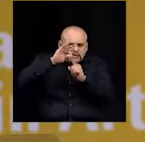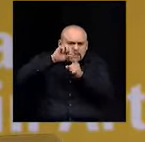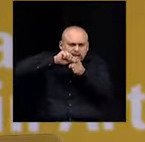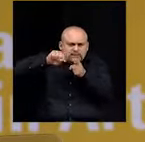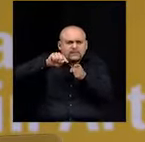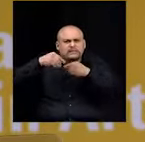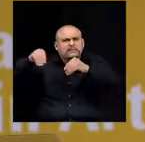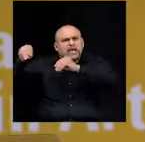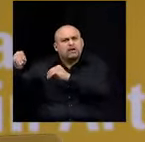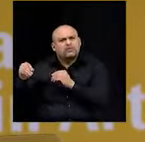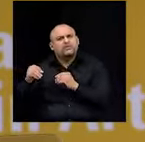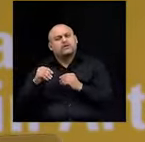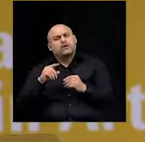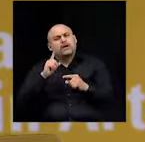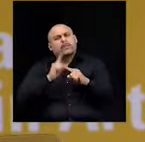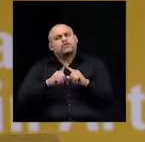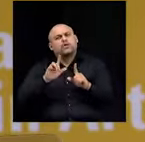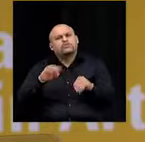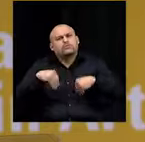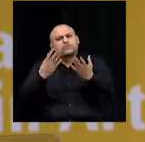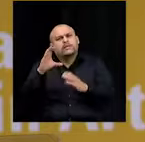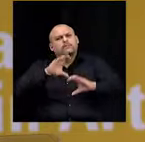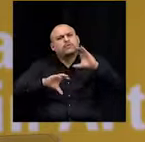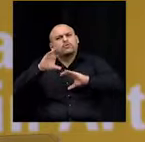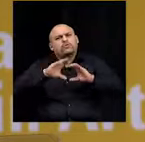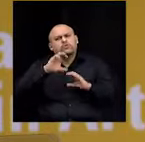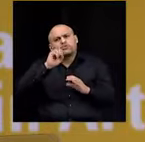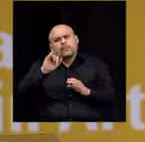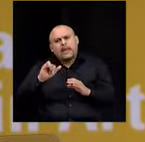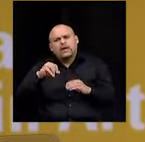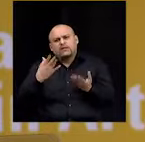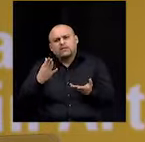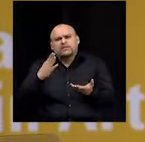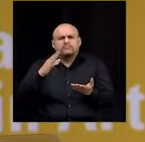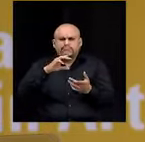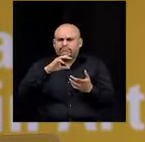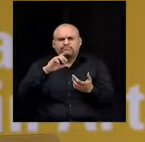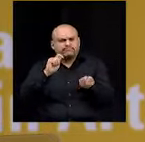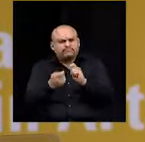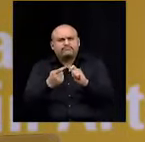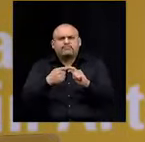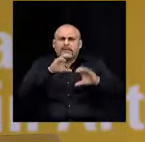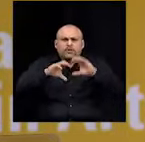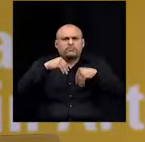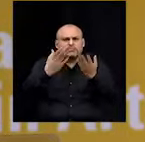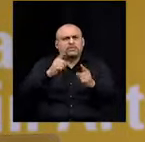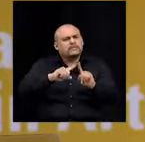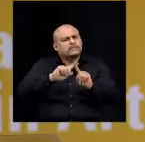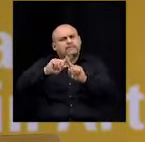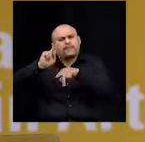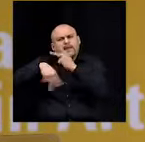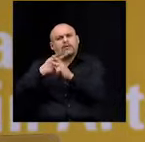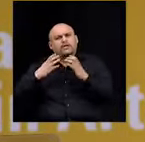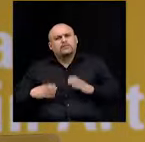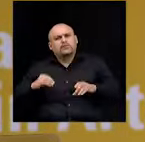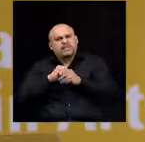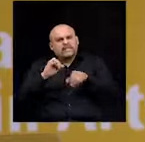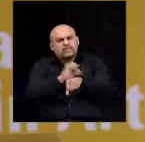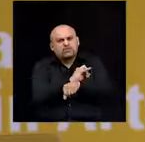sales. It also offers chemical supply chain management solutions to a wide range of customers and